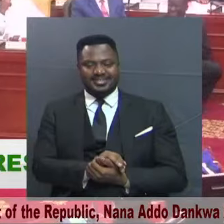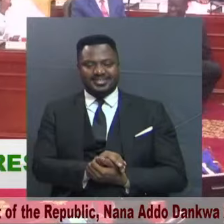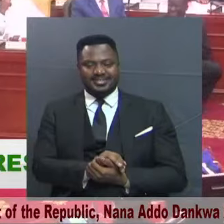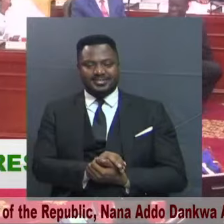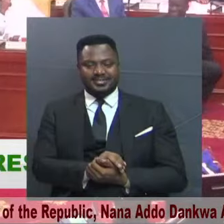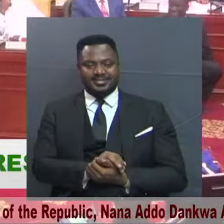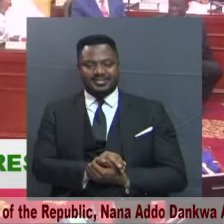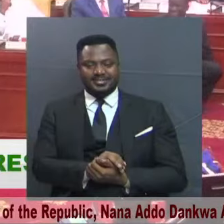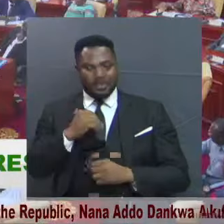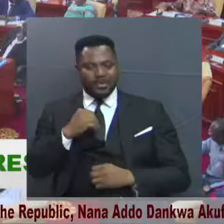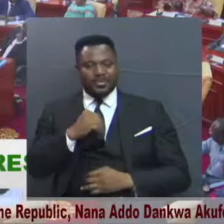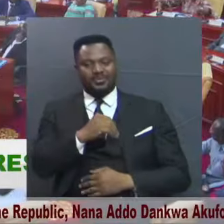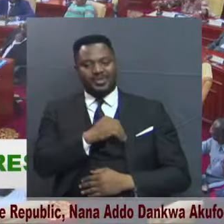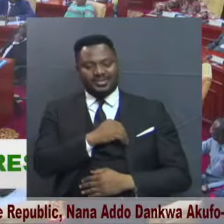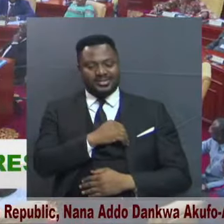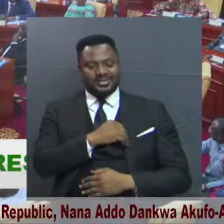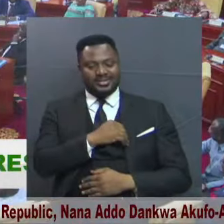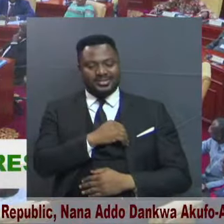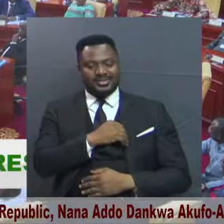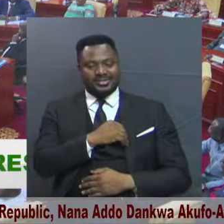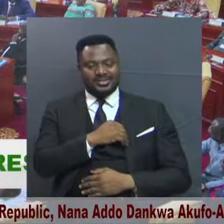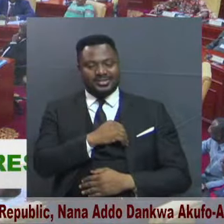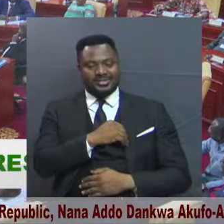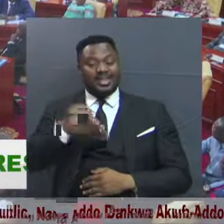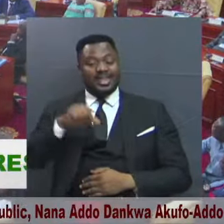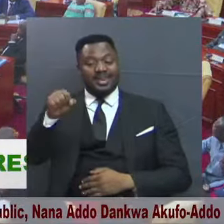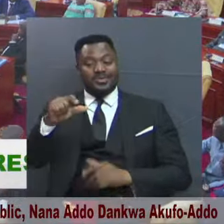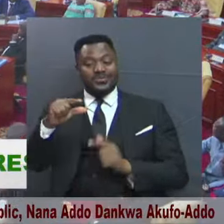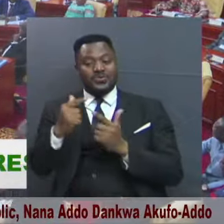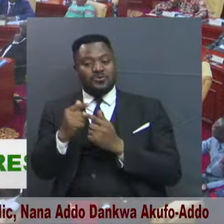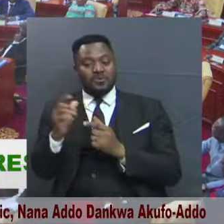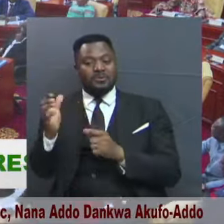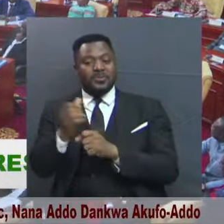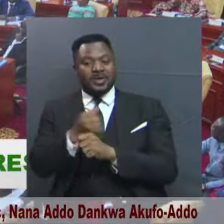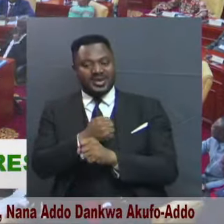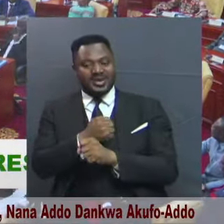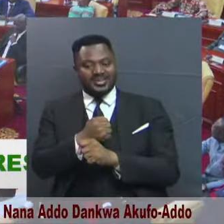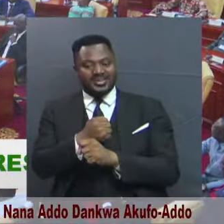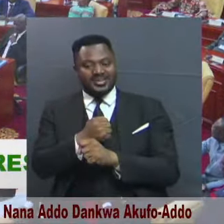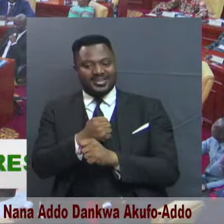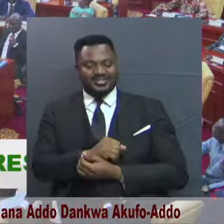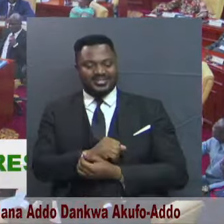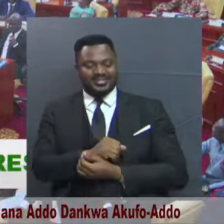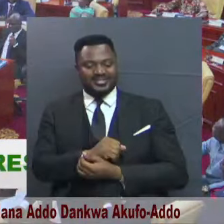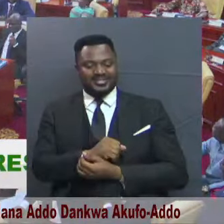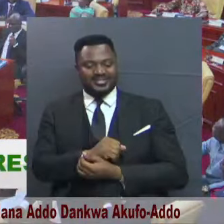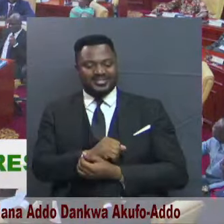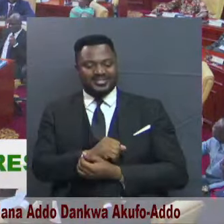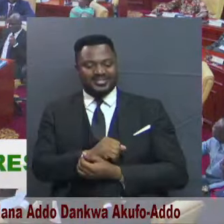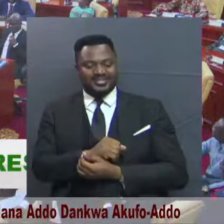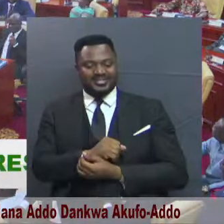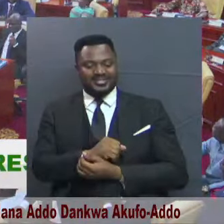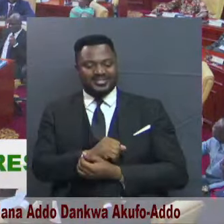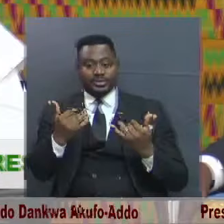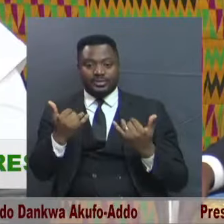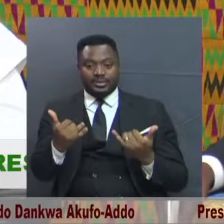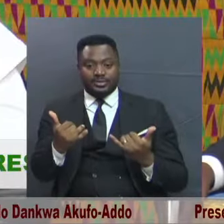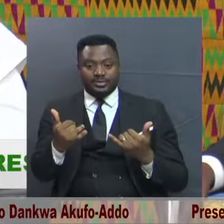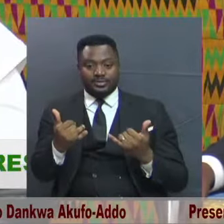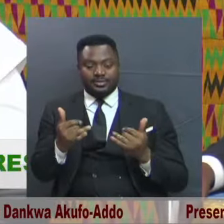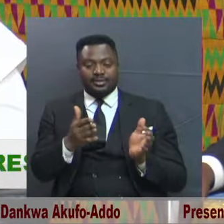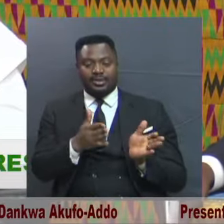honorable members the eyes have it the house